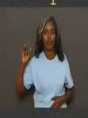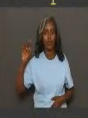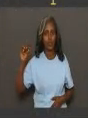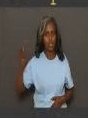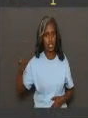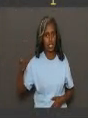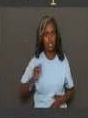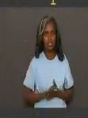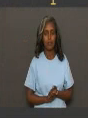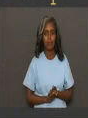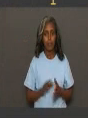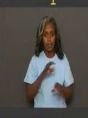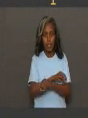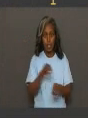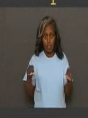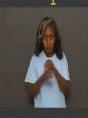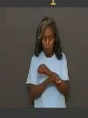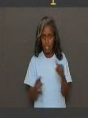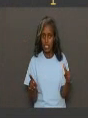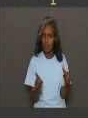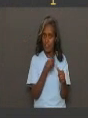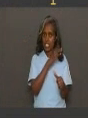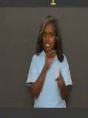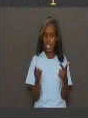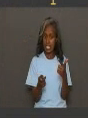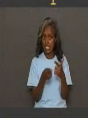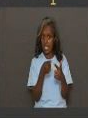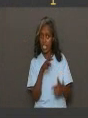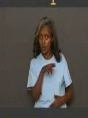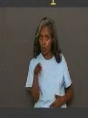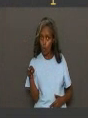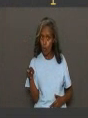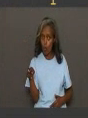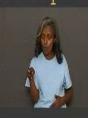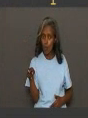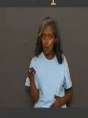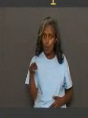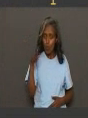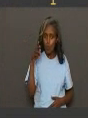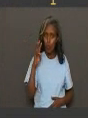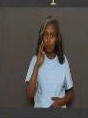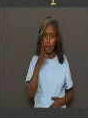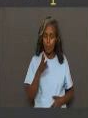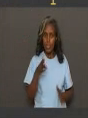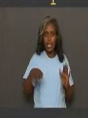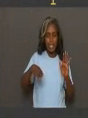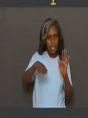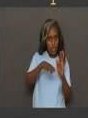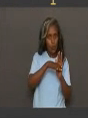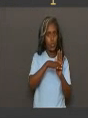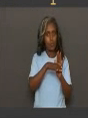Swapping of a first and second row will be denoted